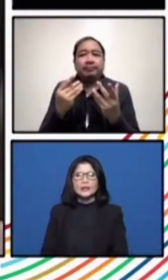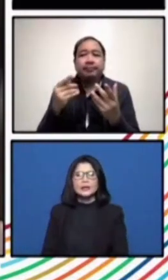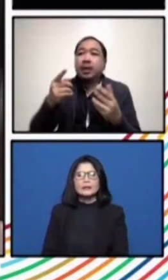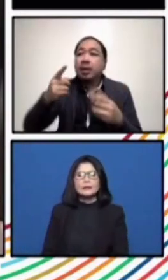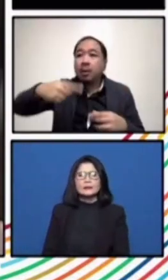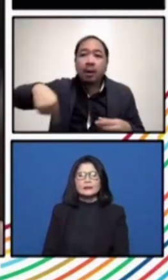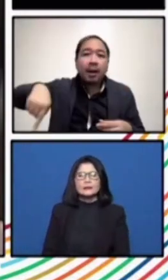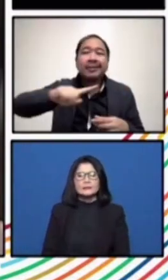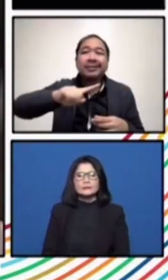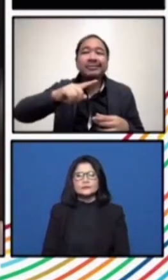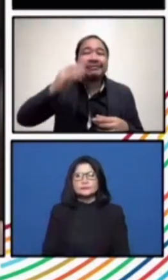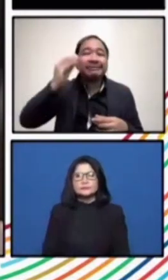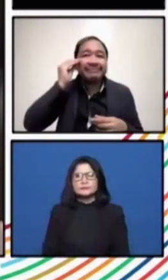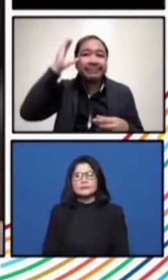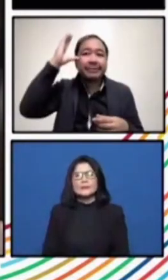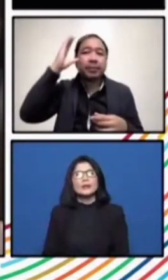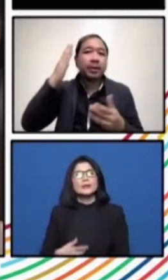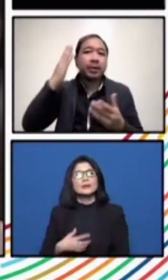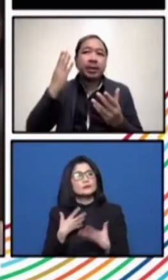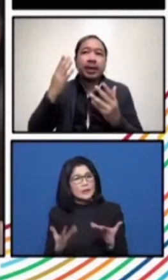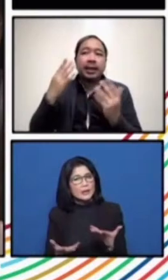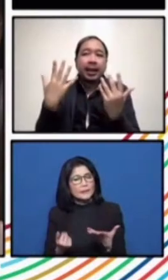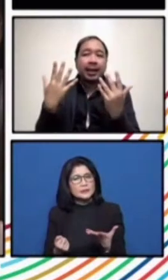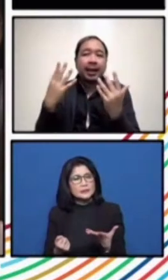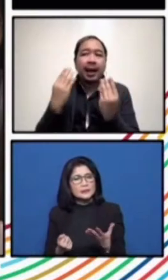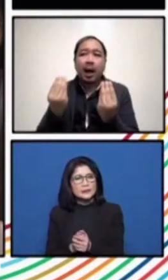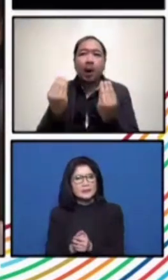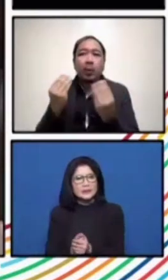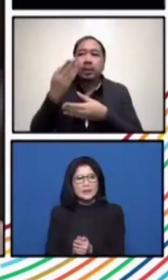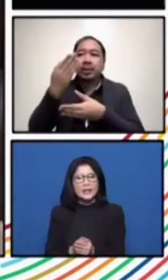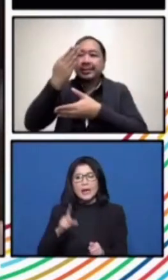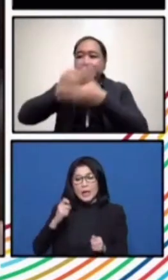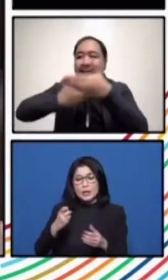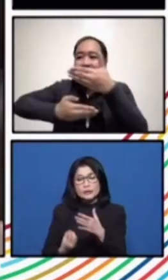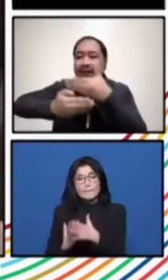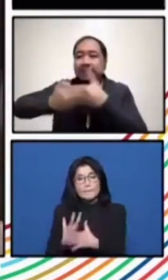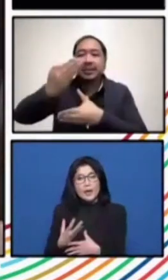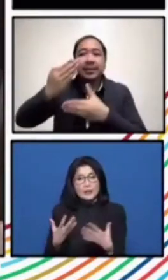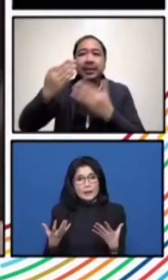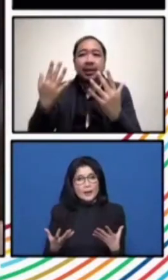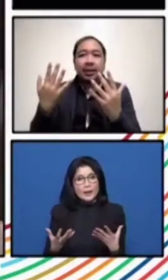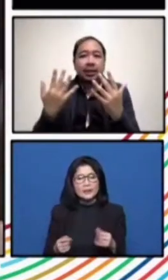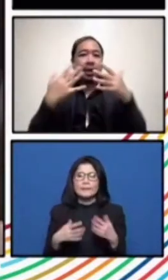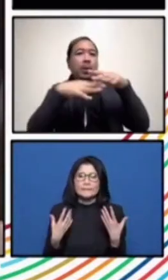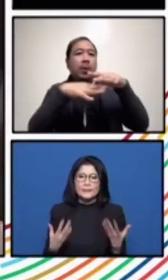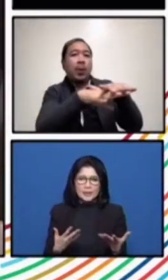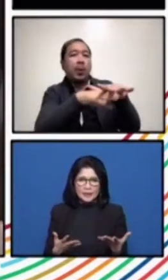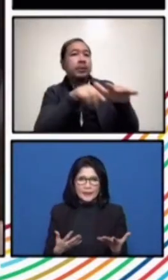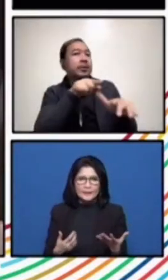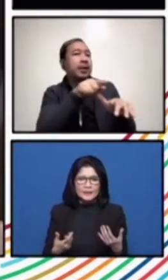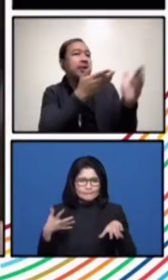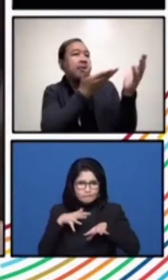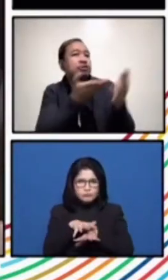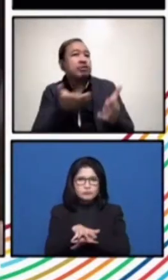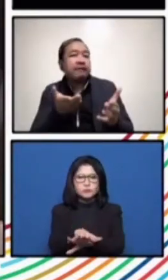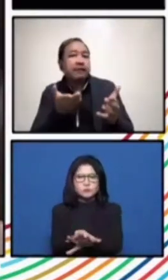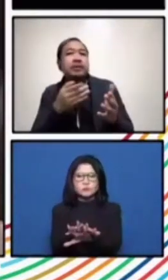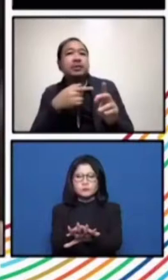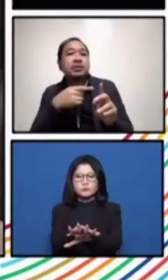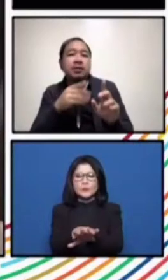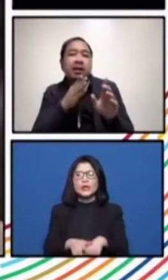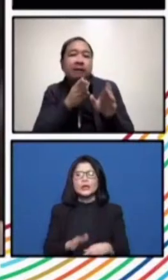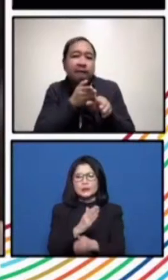again how we are going to integrate disability in the whole service and the delivery system of food and nutrition